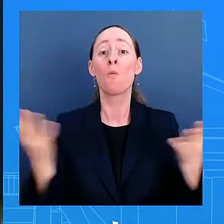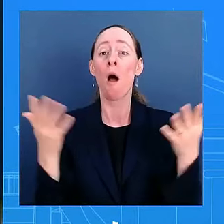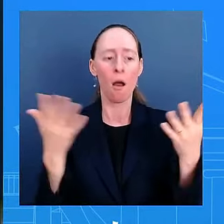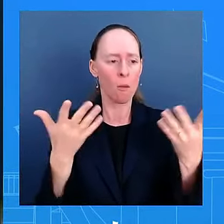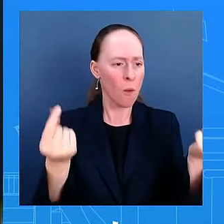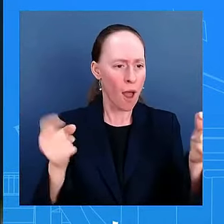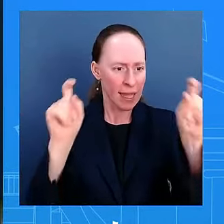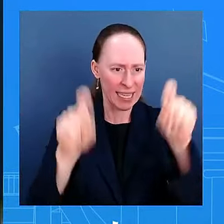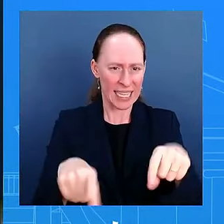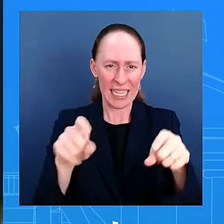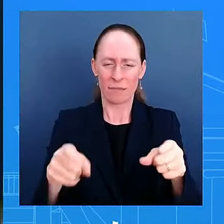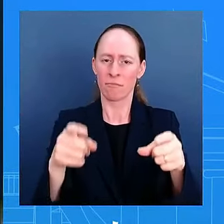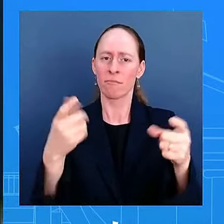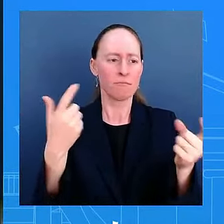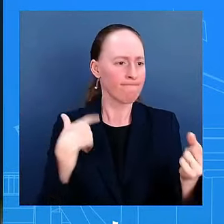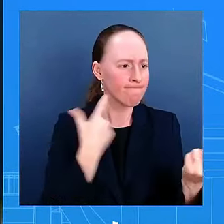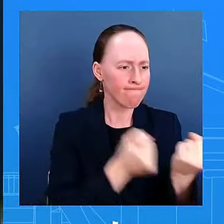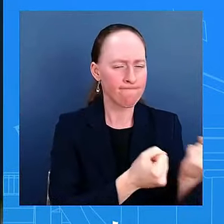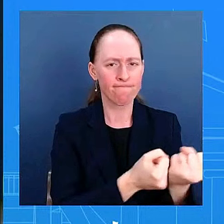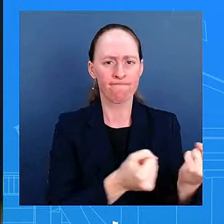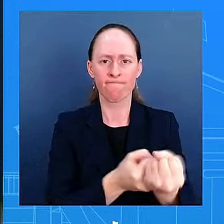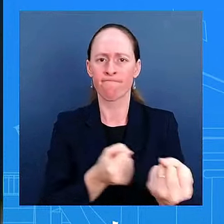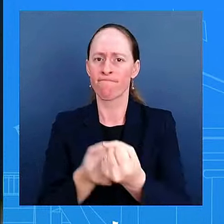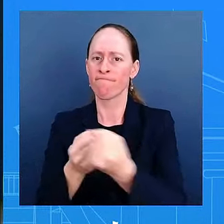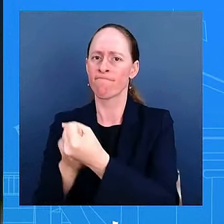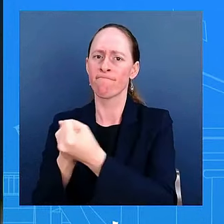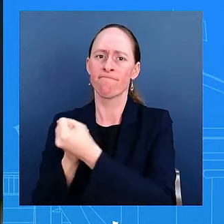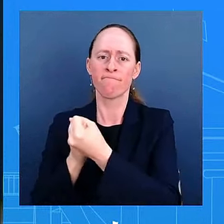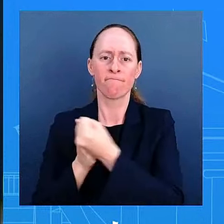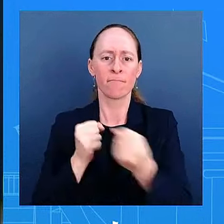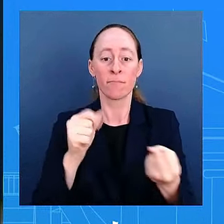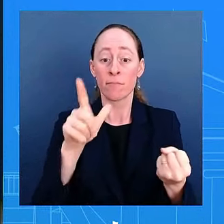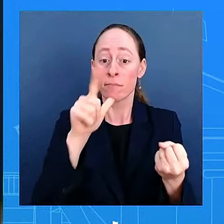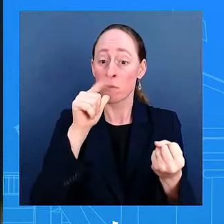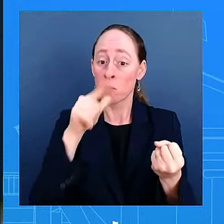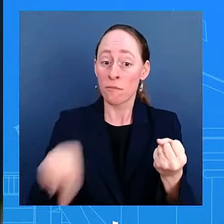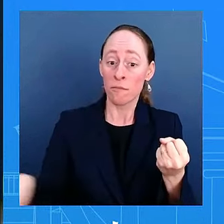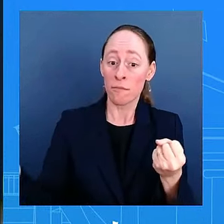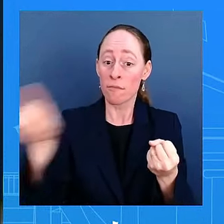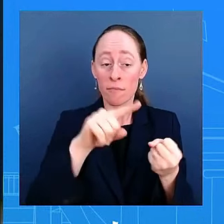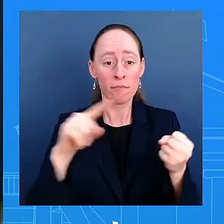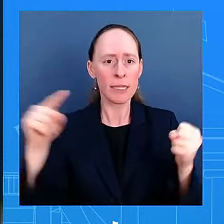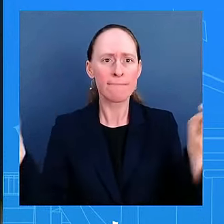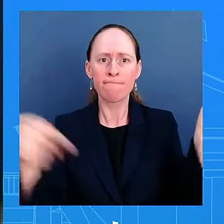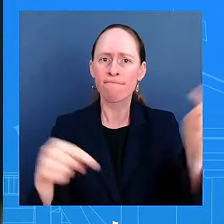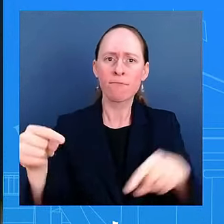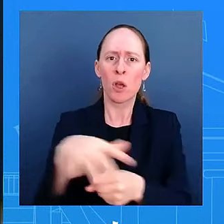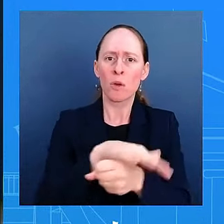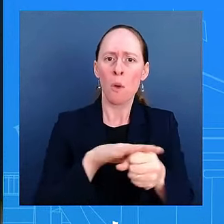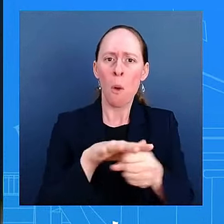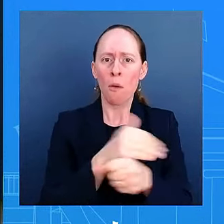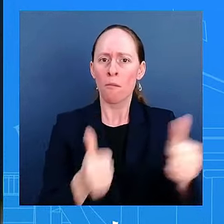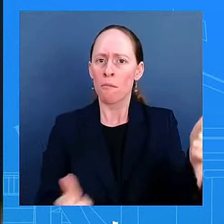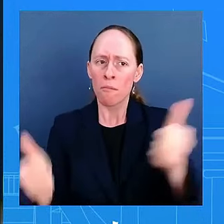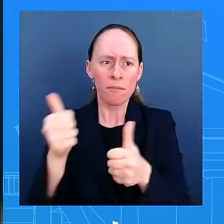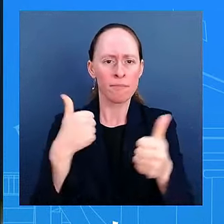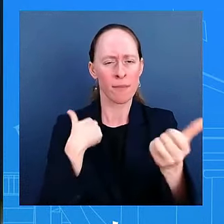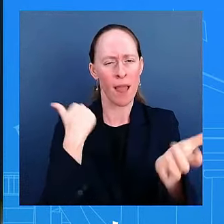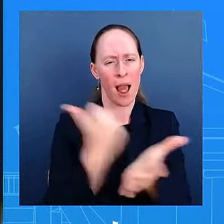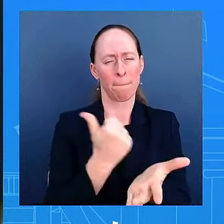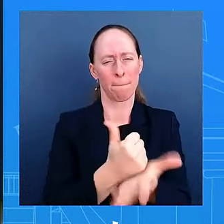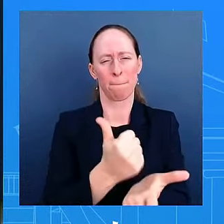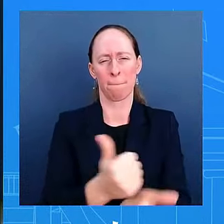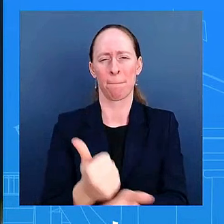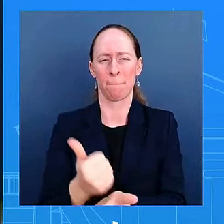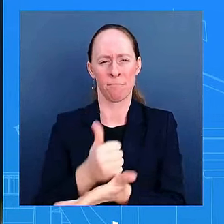that everybody who is on the ground, certainly local officials, elected officials who are trying to help their community, has what they need. And